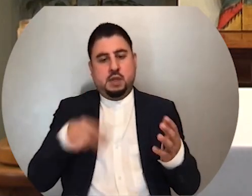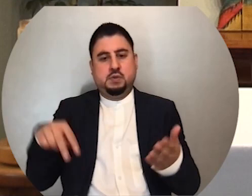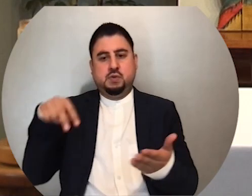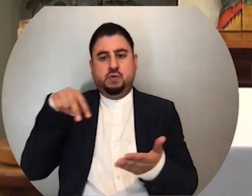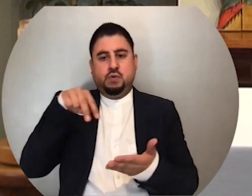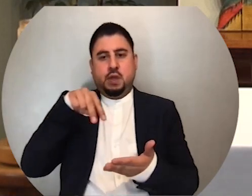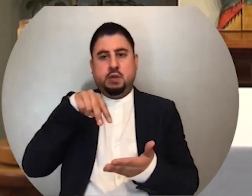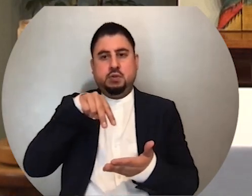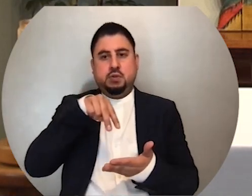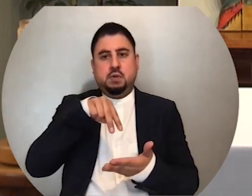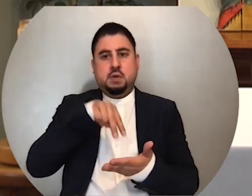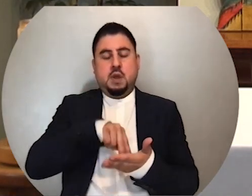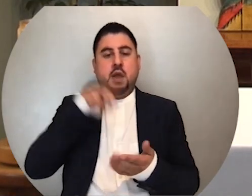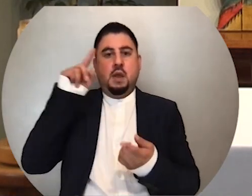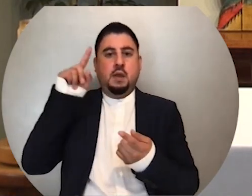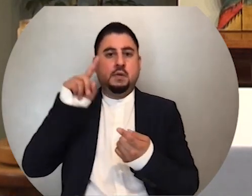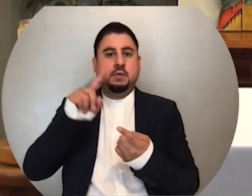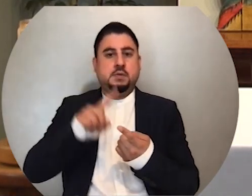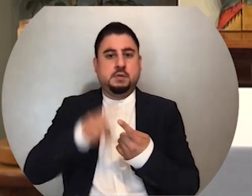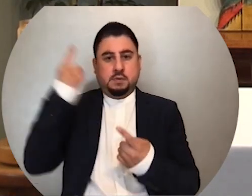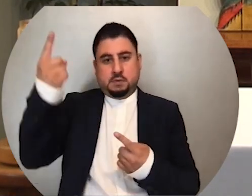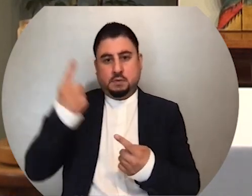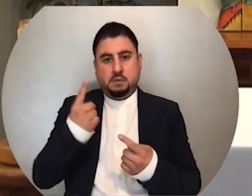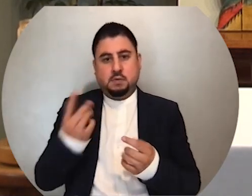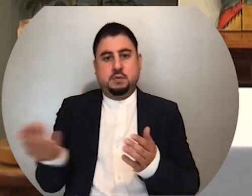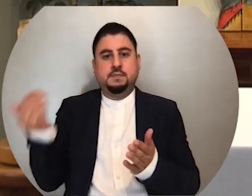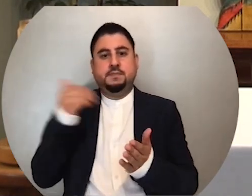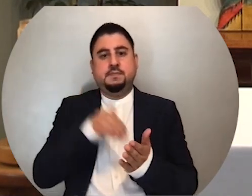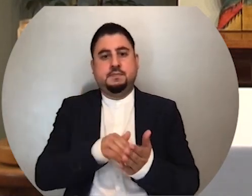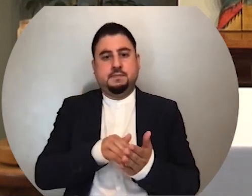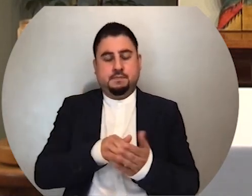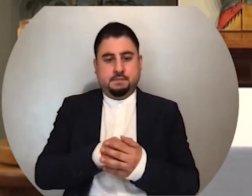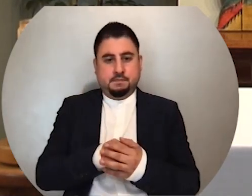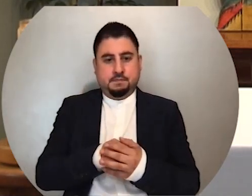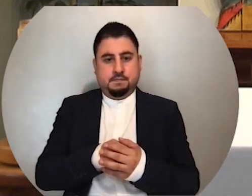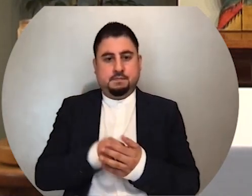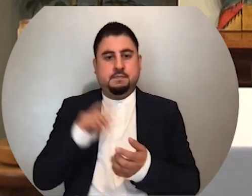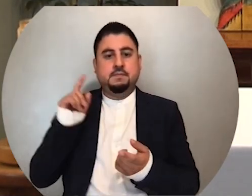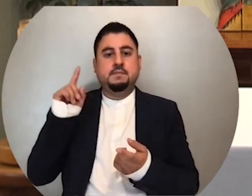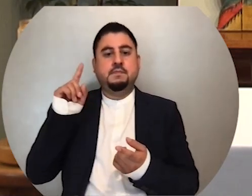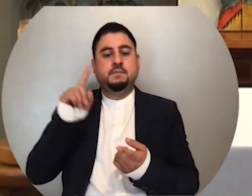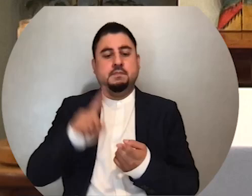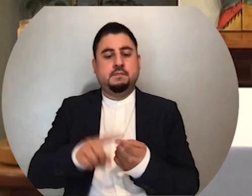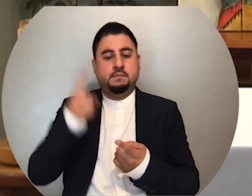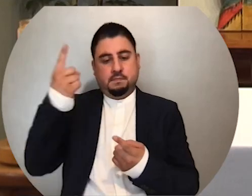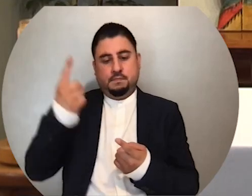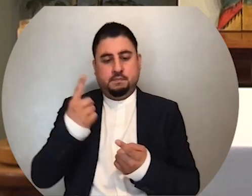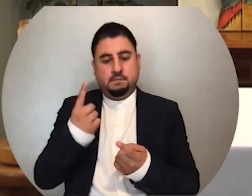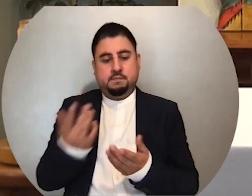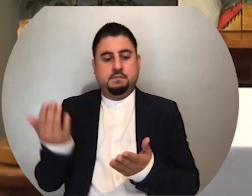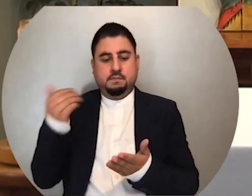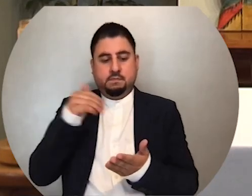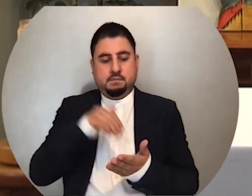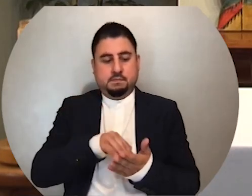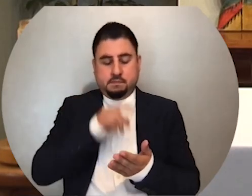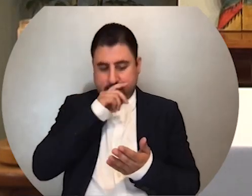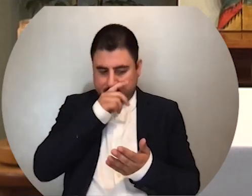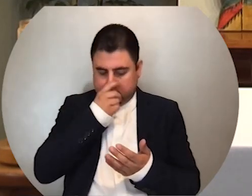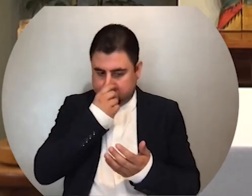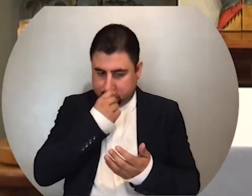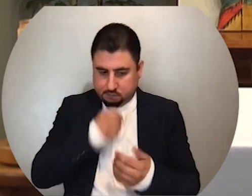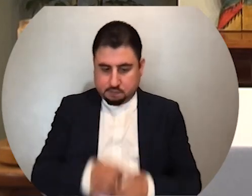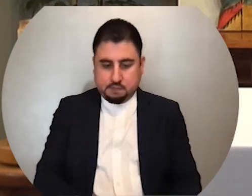your resurrection until you come again, until you